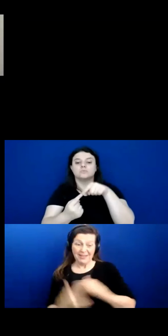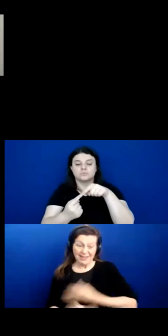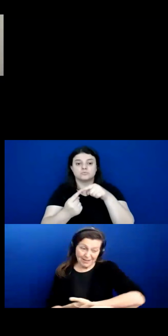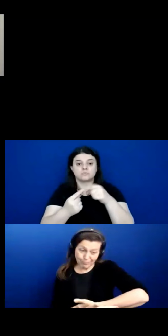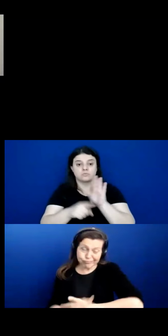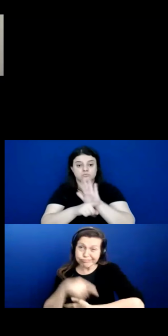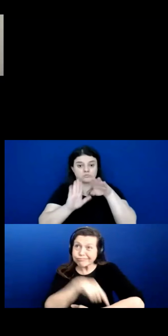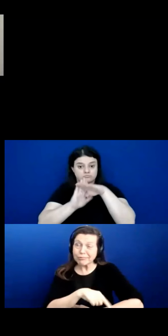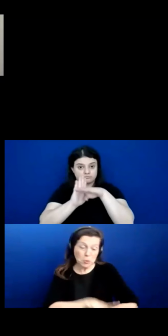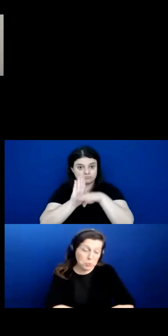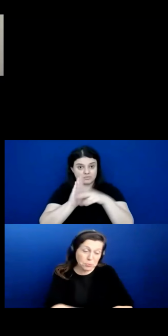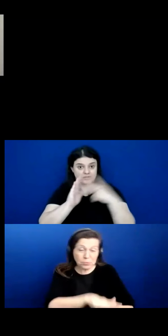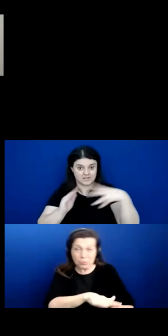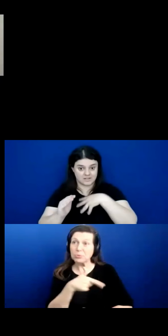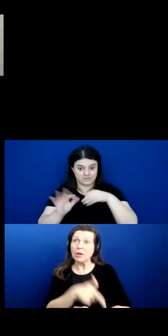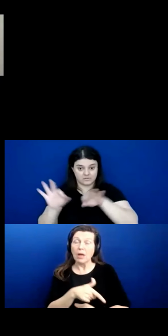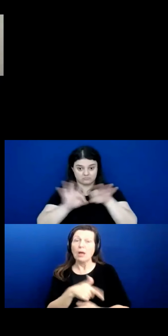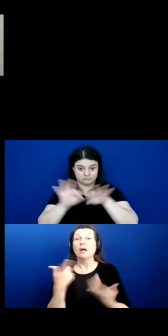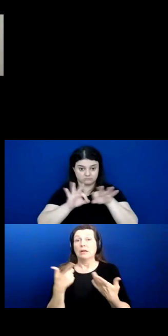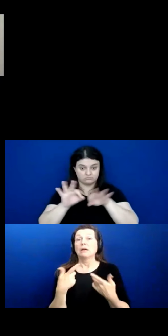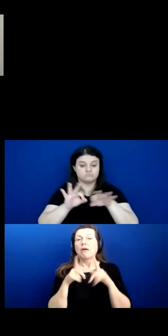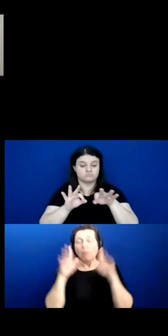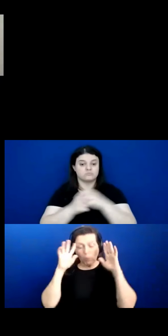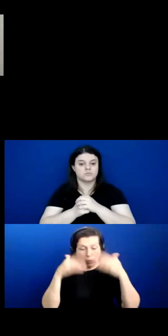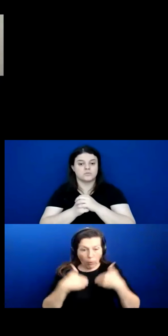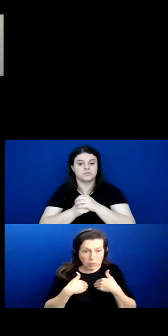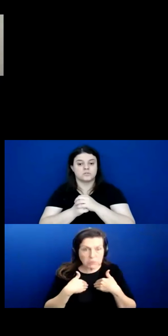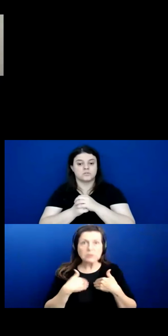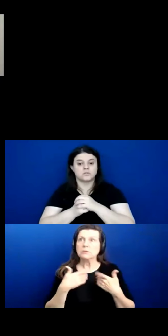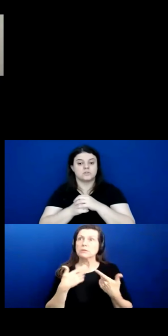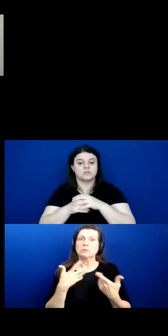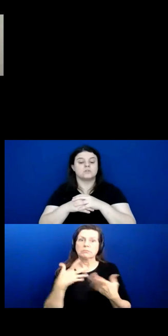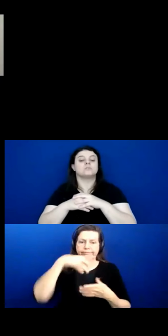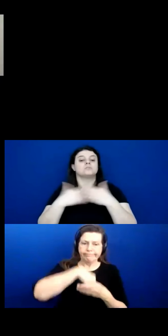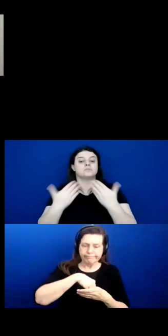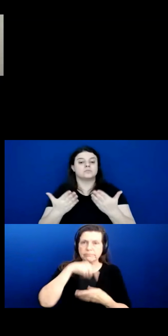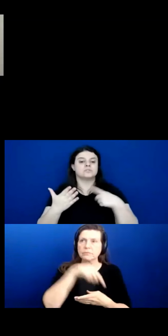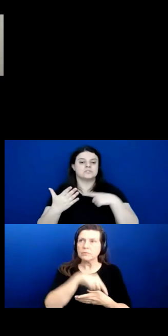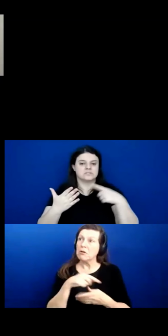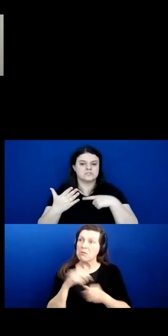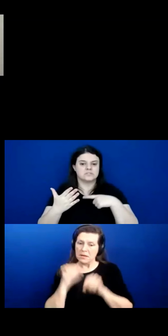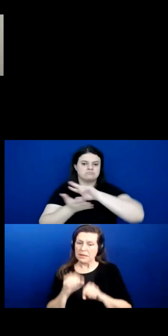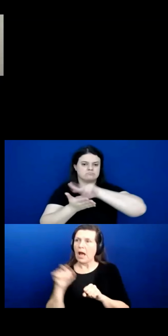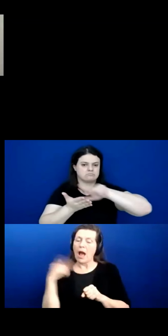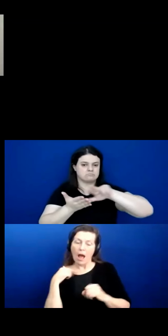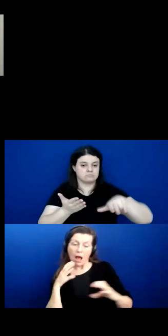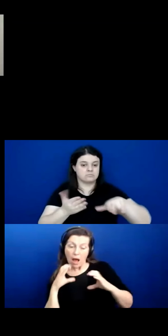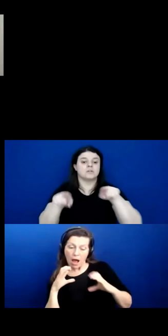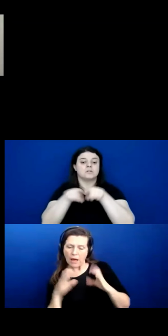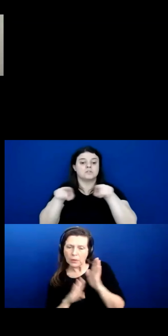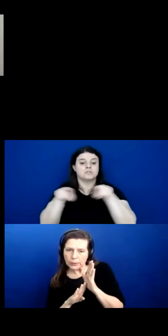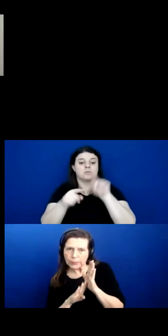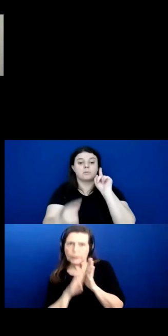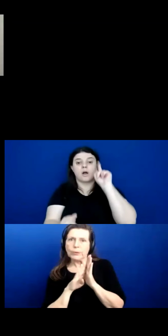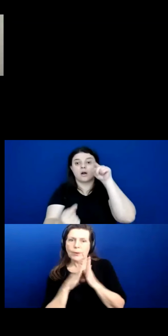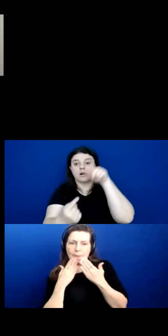for their child with autism spectrum disorders. And they use this information to make the program better fit with these goals and